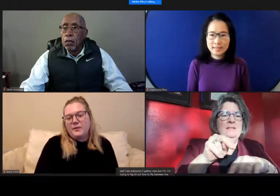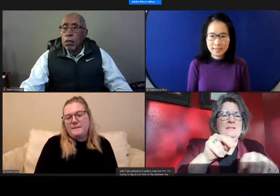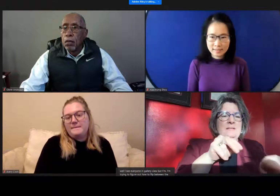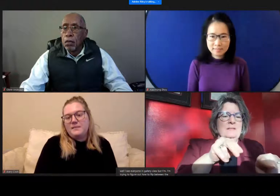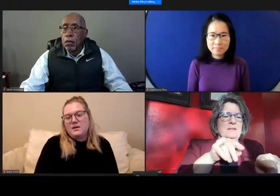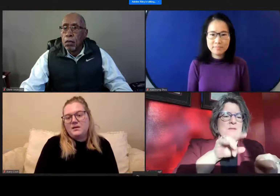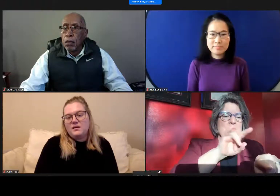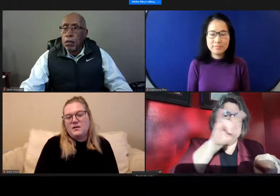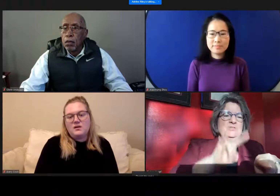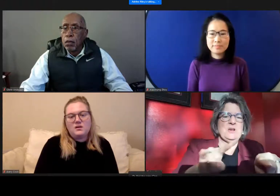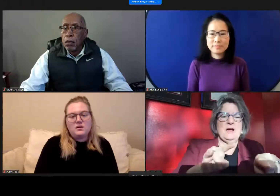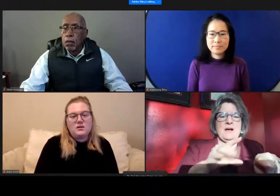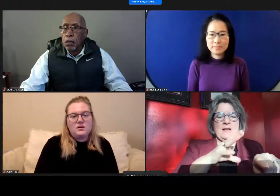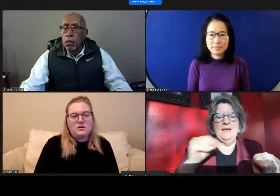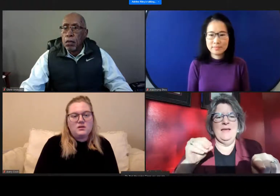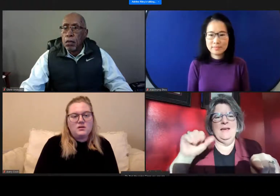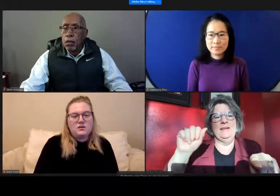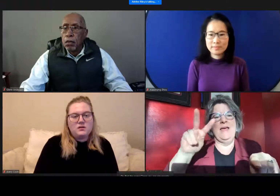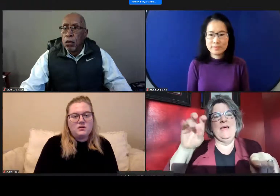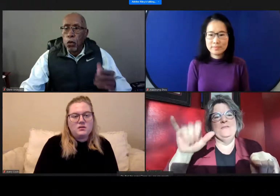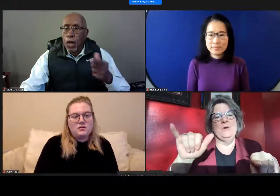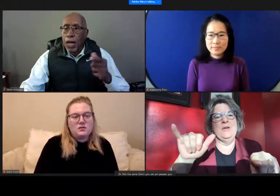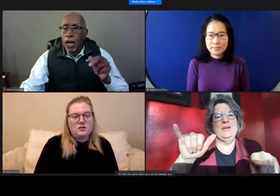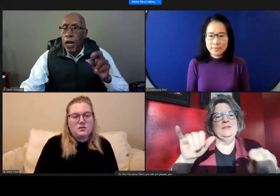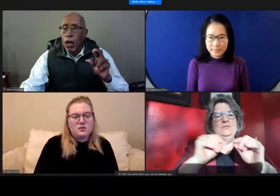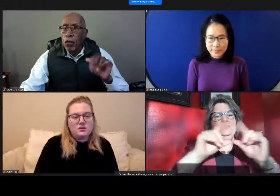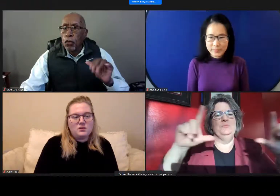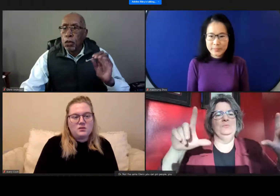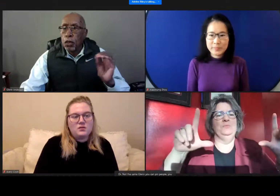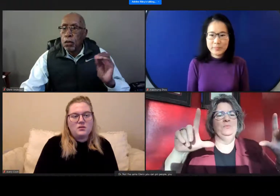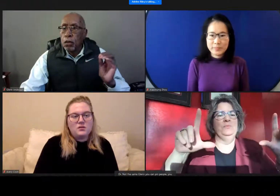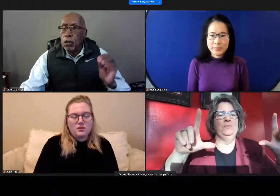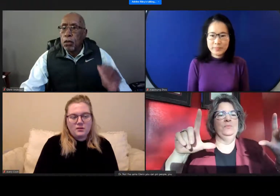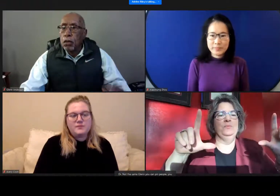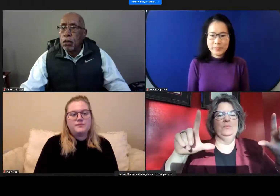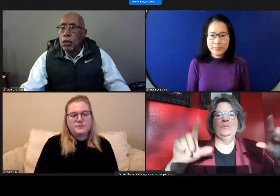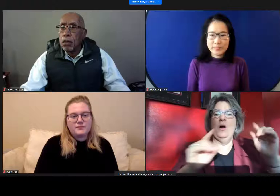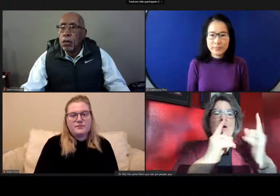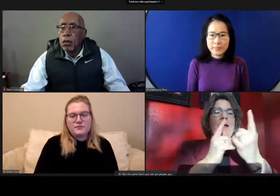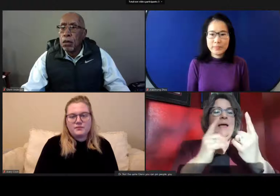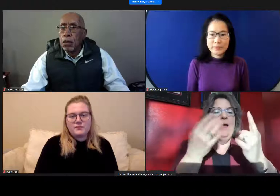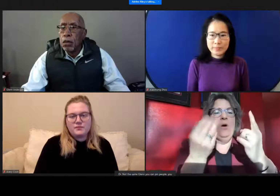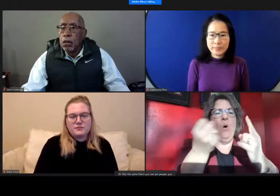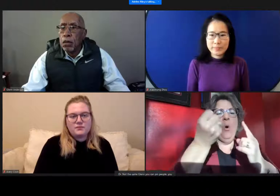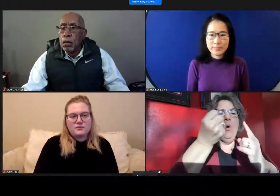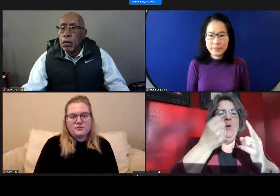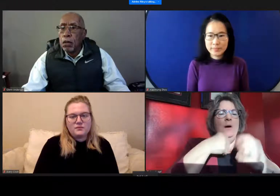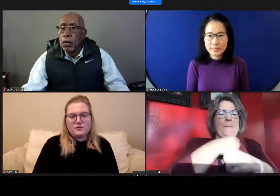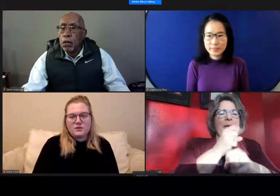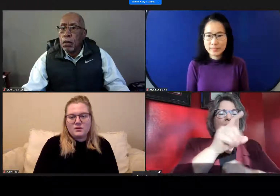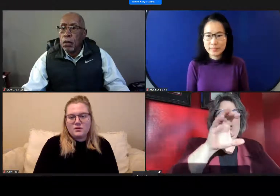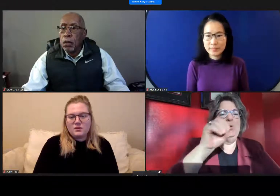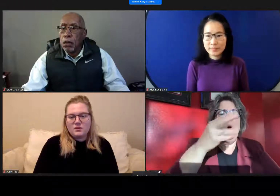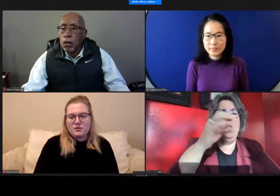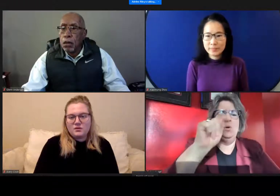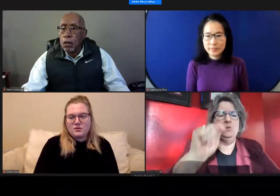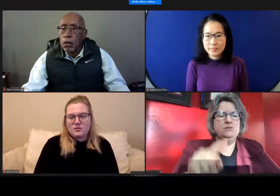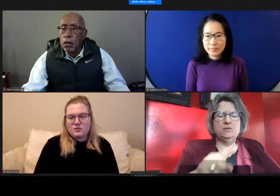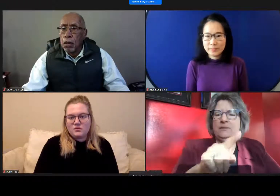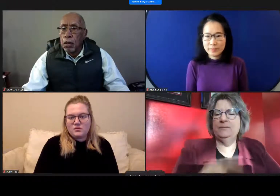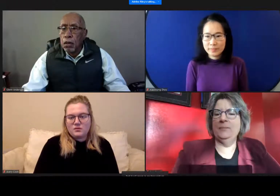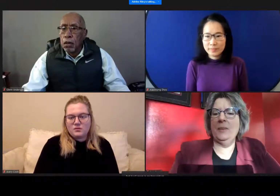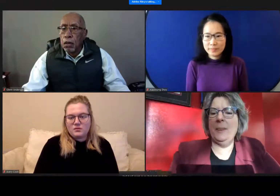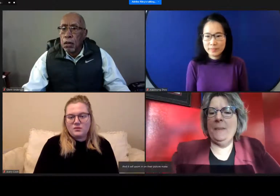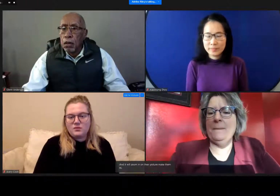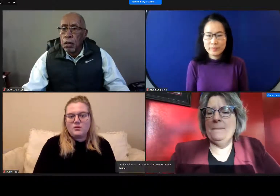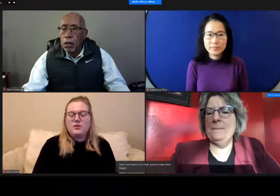Dr. Knopf is saying, Glenn, you can pin people. You can pin Xiaorong or Avery either, and it will zoom in on their picture and